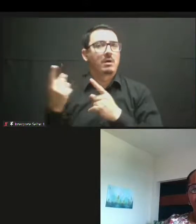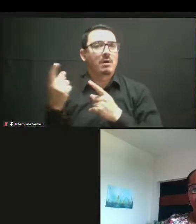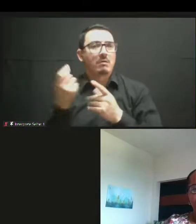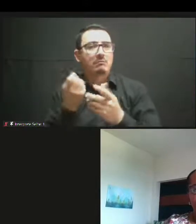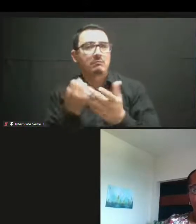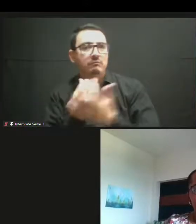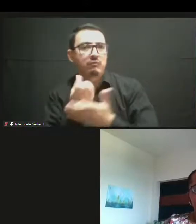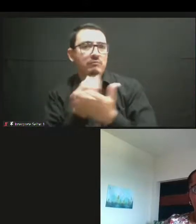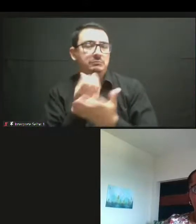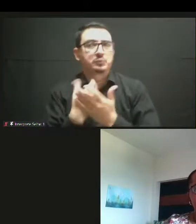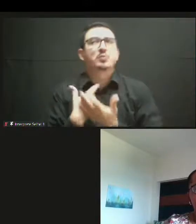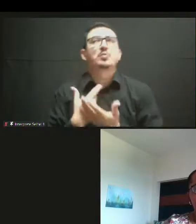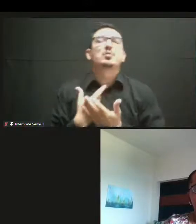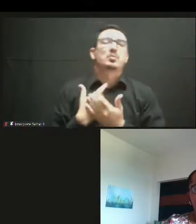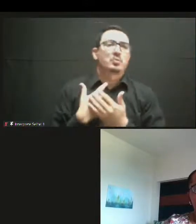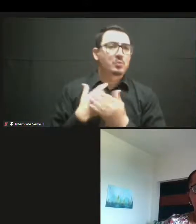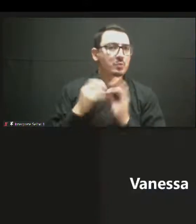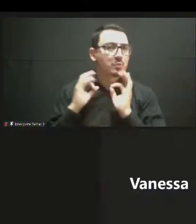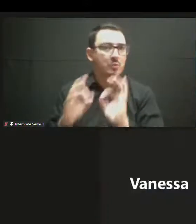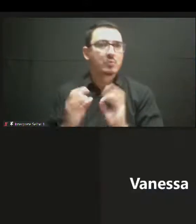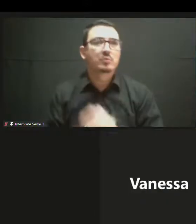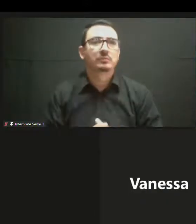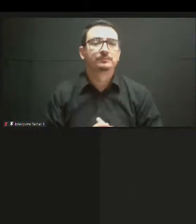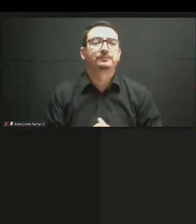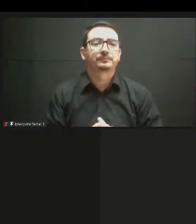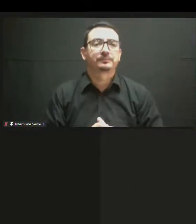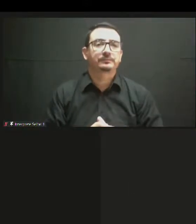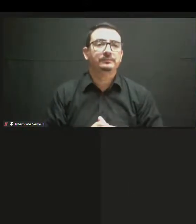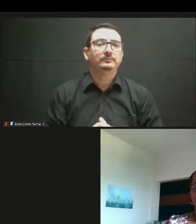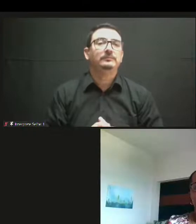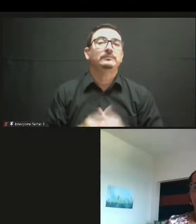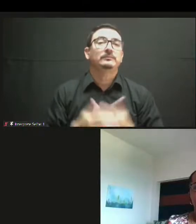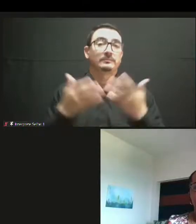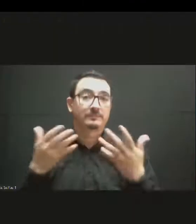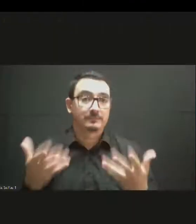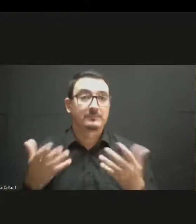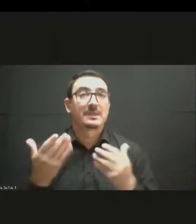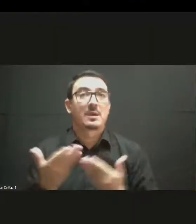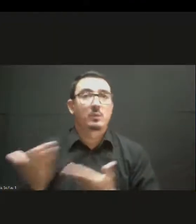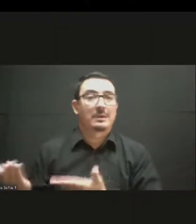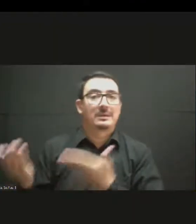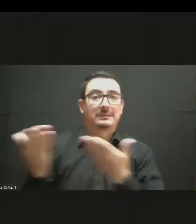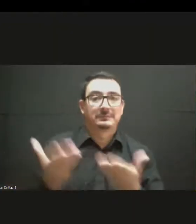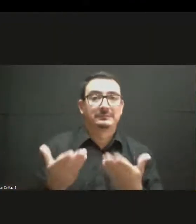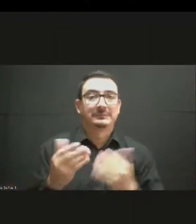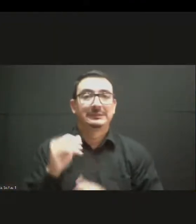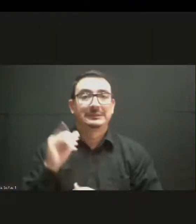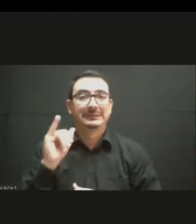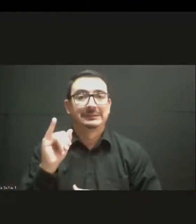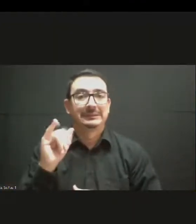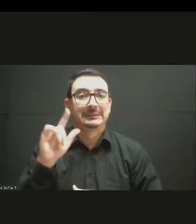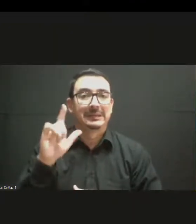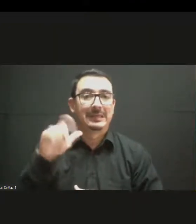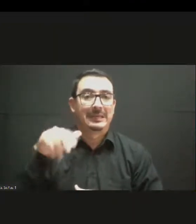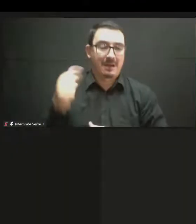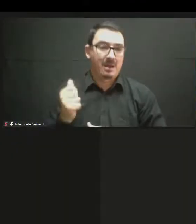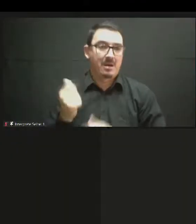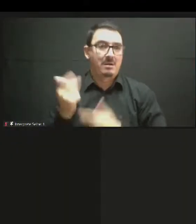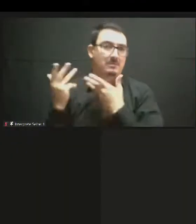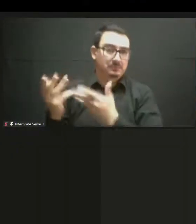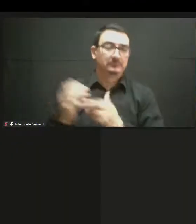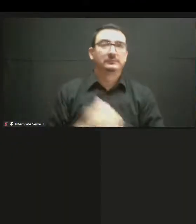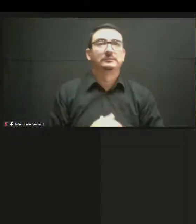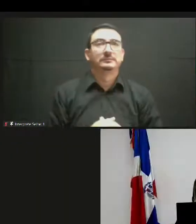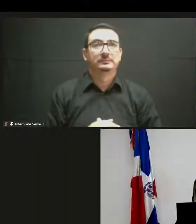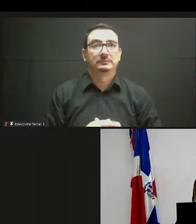Elena, in the Dominican Republic. In May this year, the government of the Dominican Republic launched